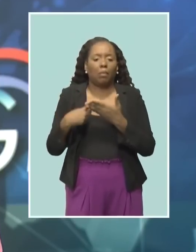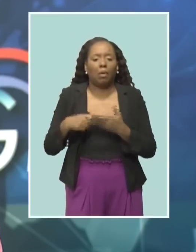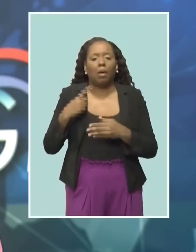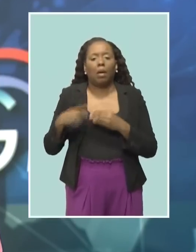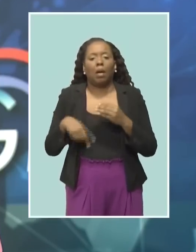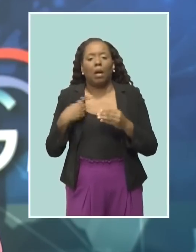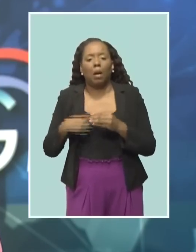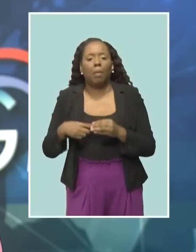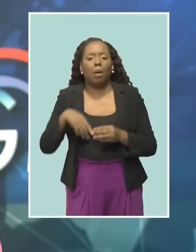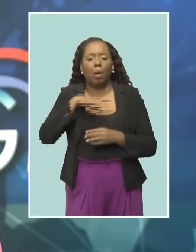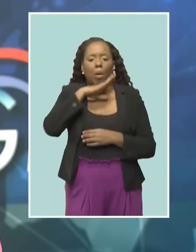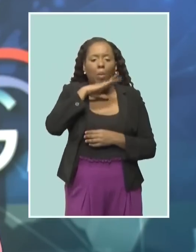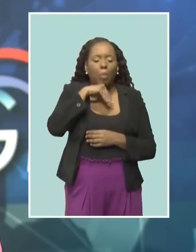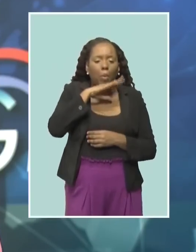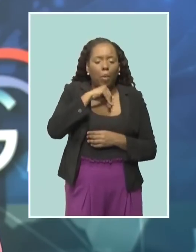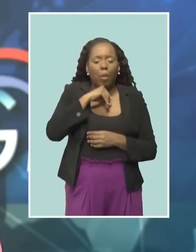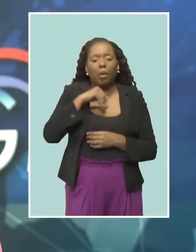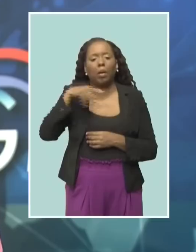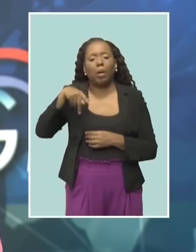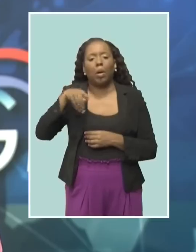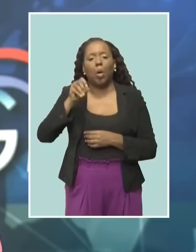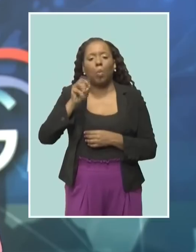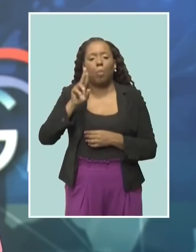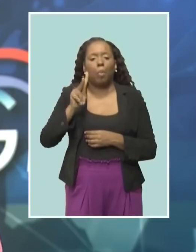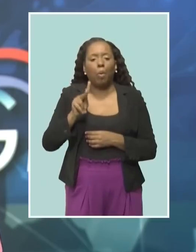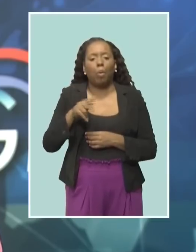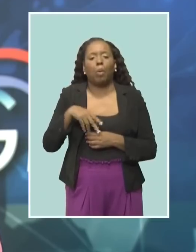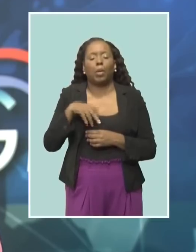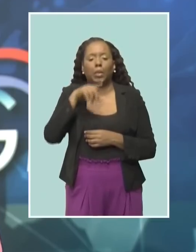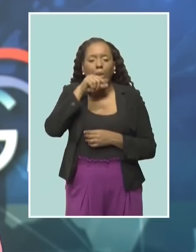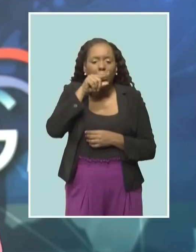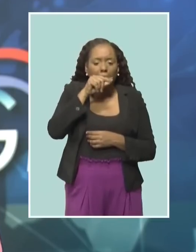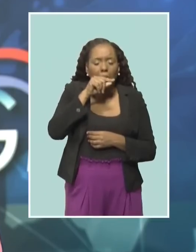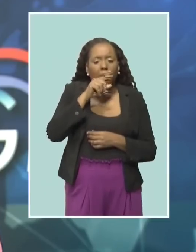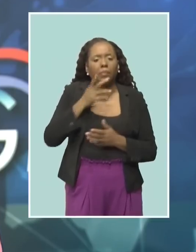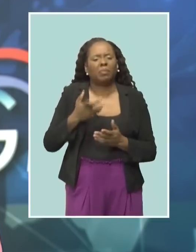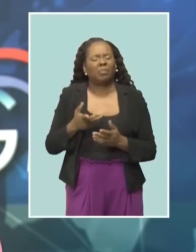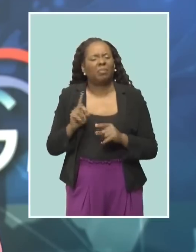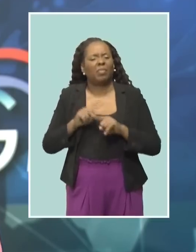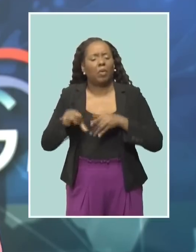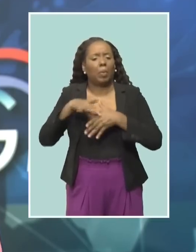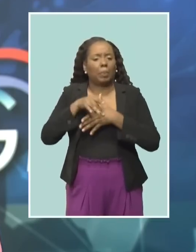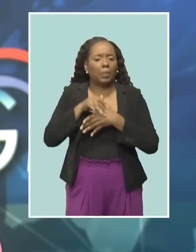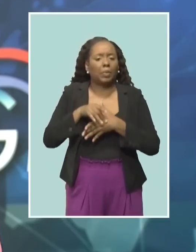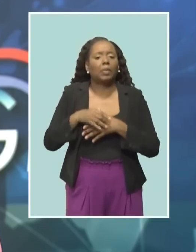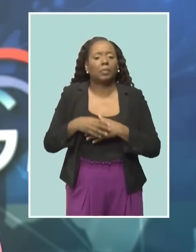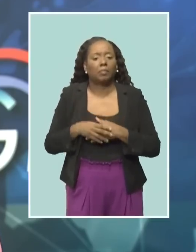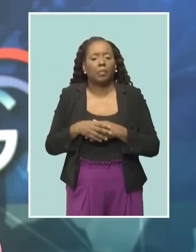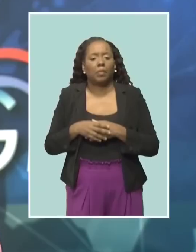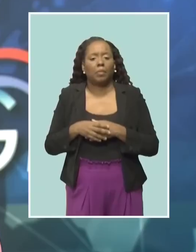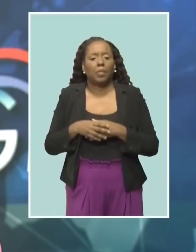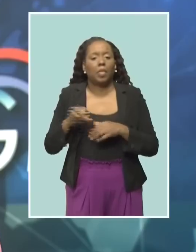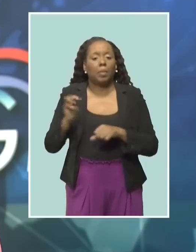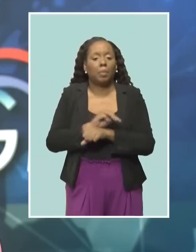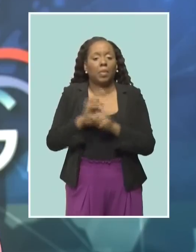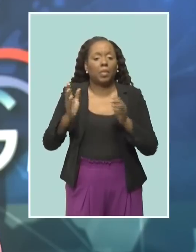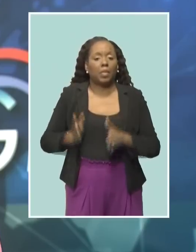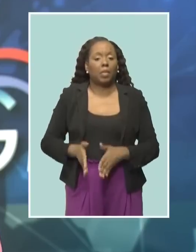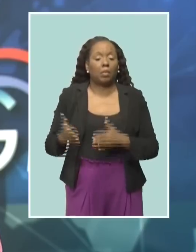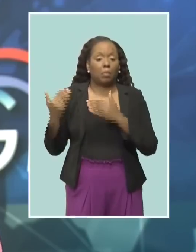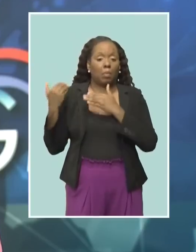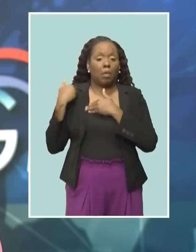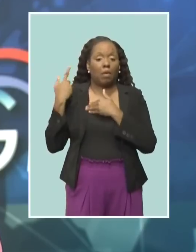are among the items down for discussion. The session, which will be addressed by Minister of Agriculture, Food and Nutritional Security Indar